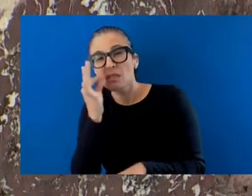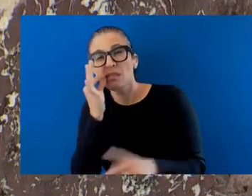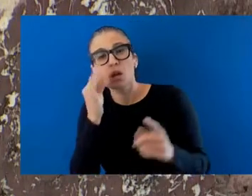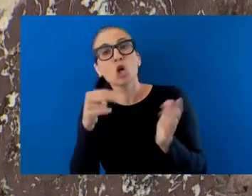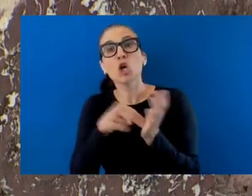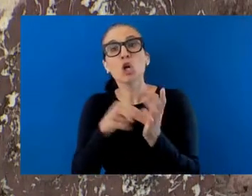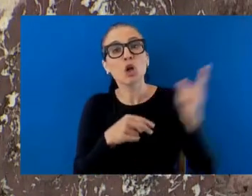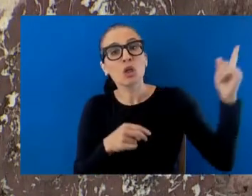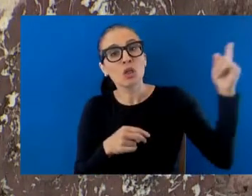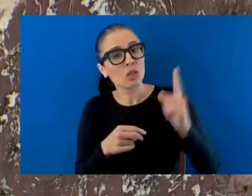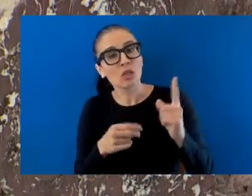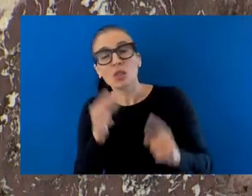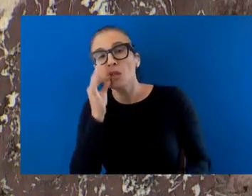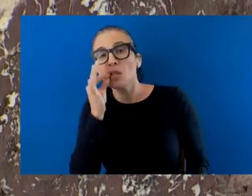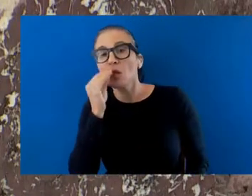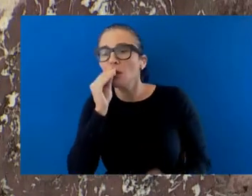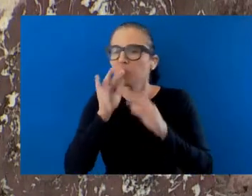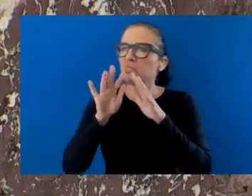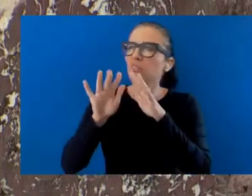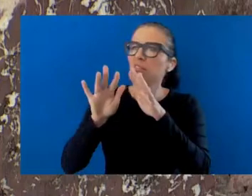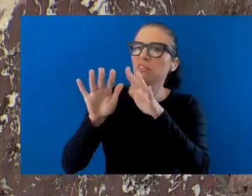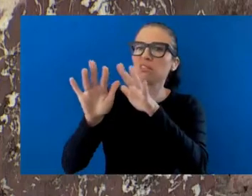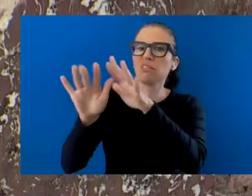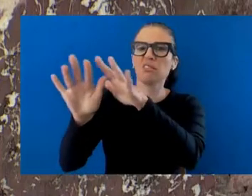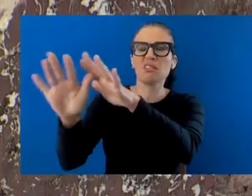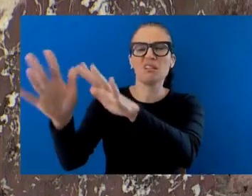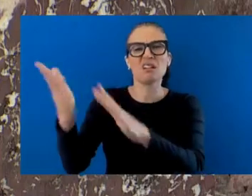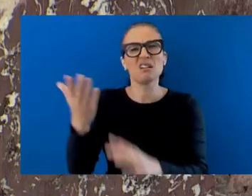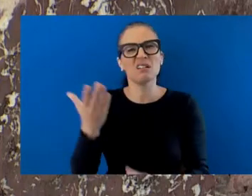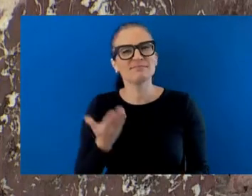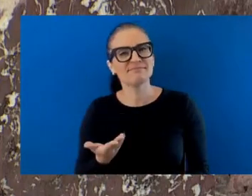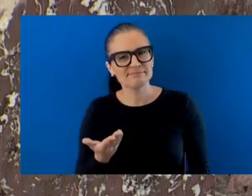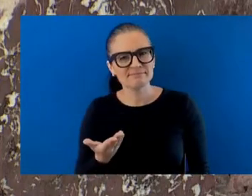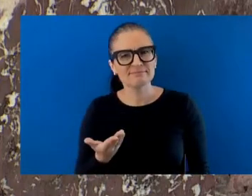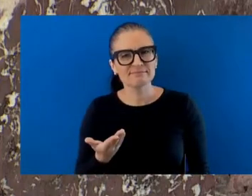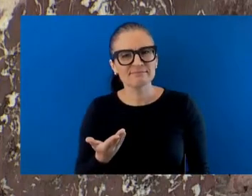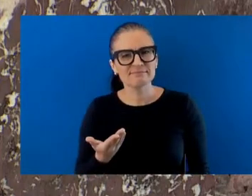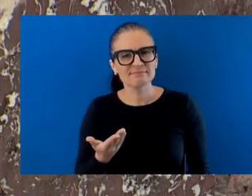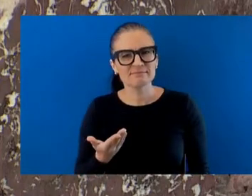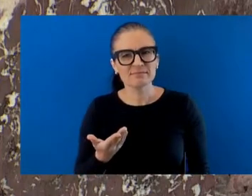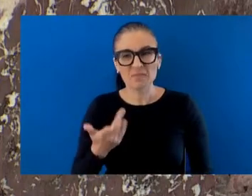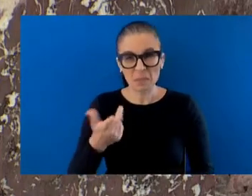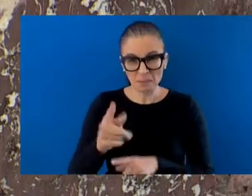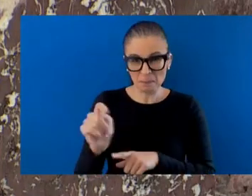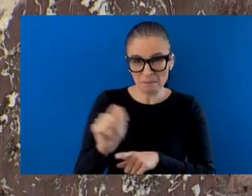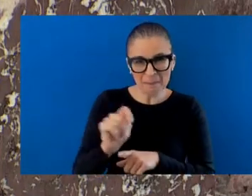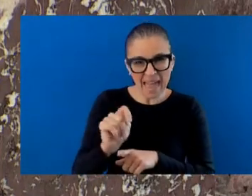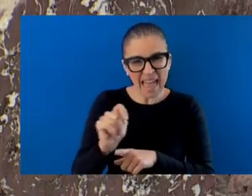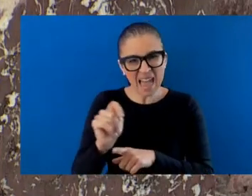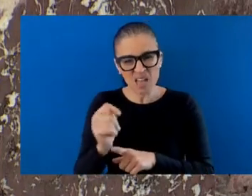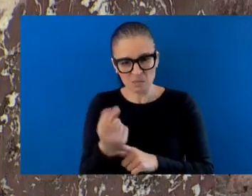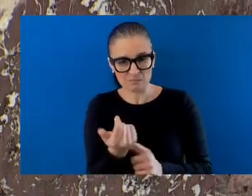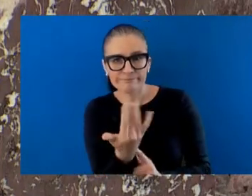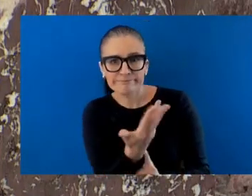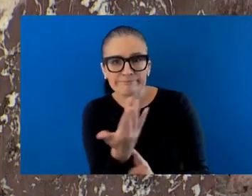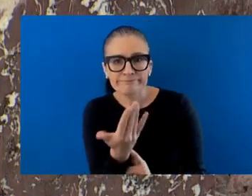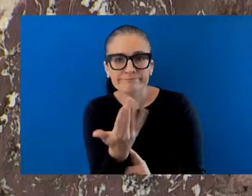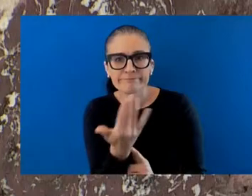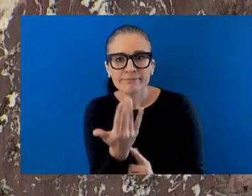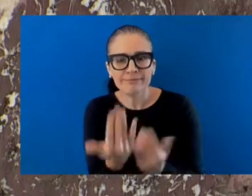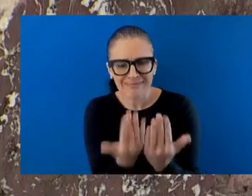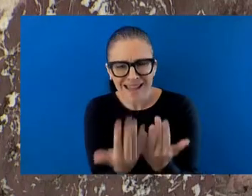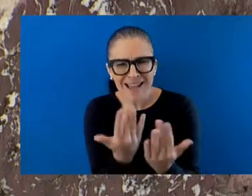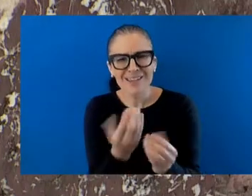bathrooms are being lit on fire. Mr. Speaker, why is the Premier refusing to prioritize the safety of nurses